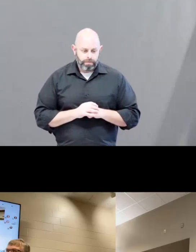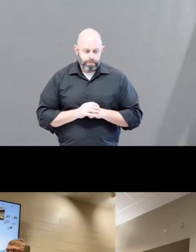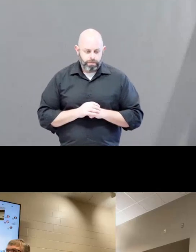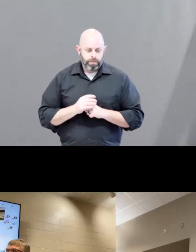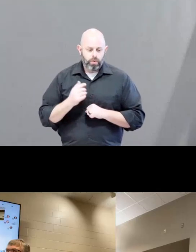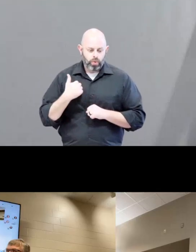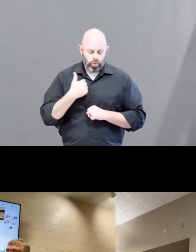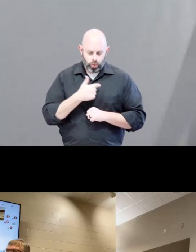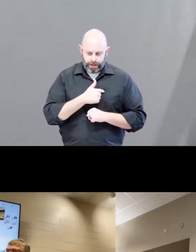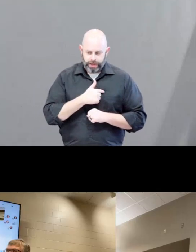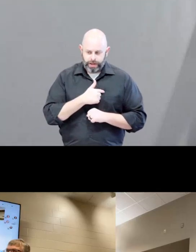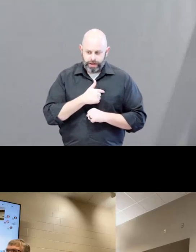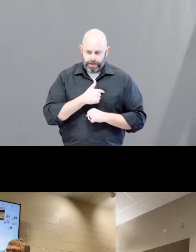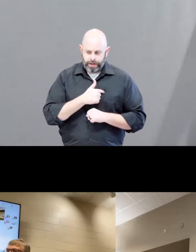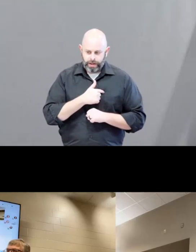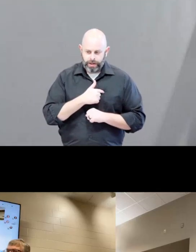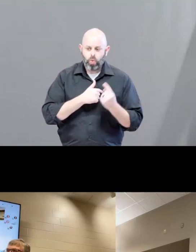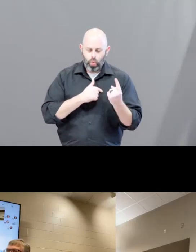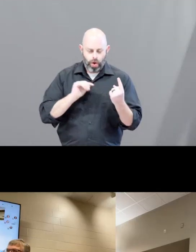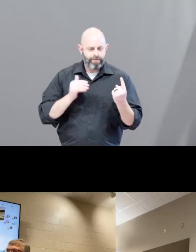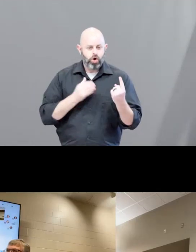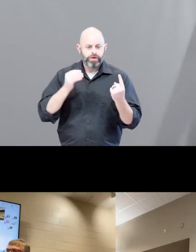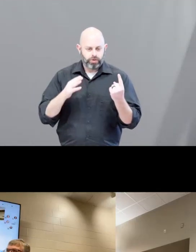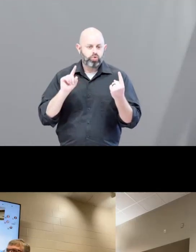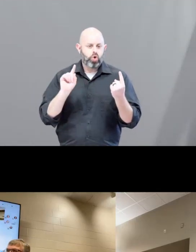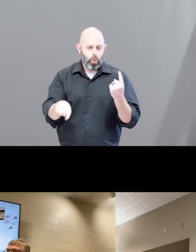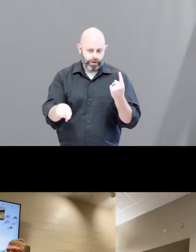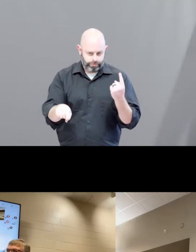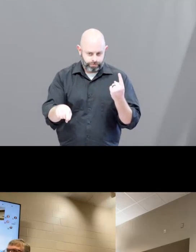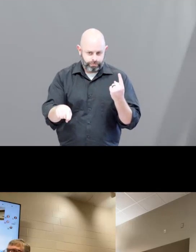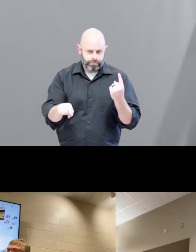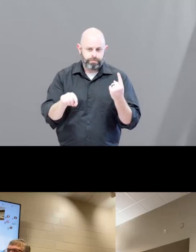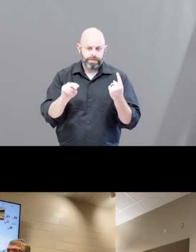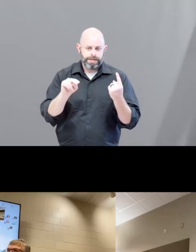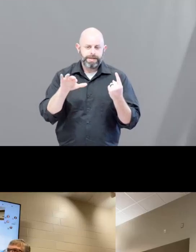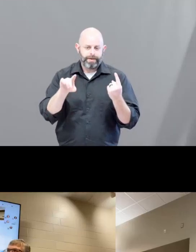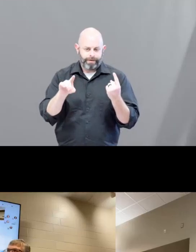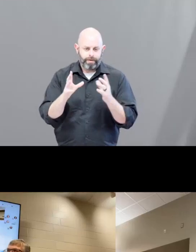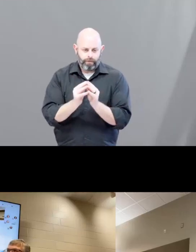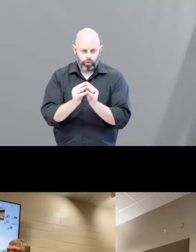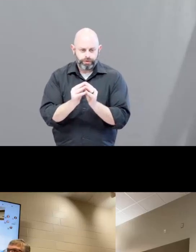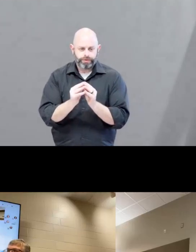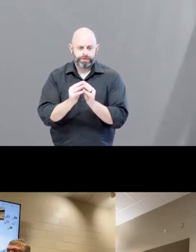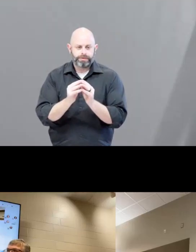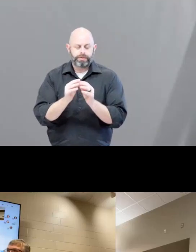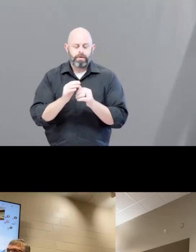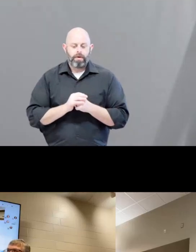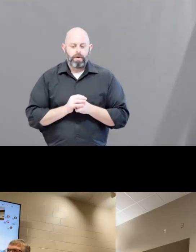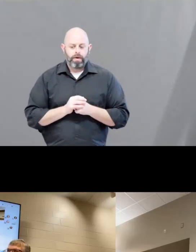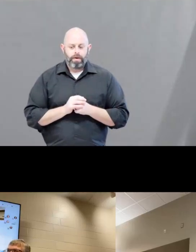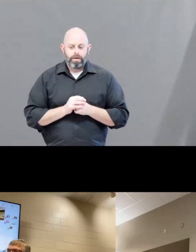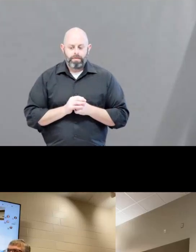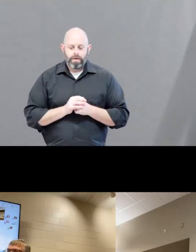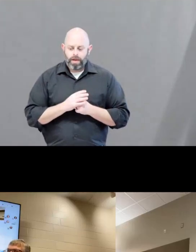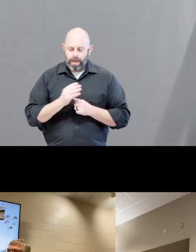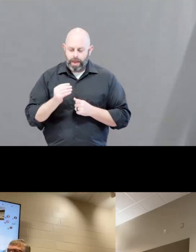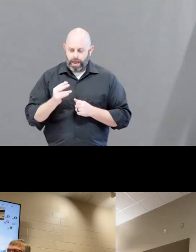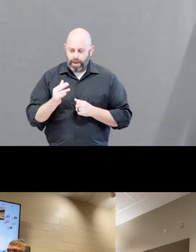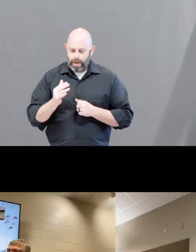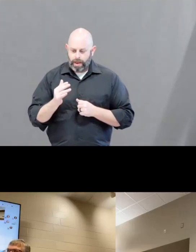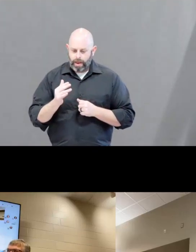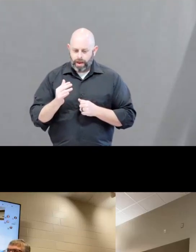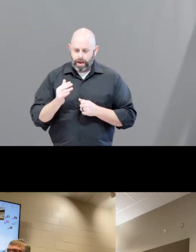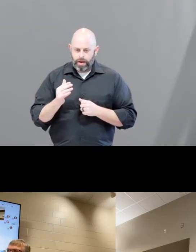actually, one teacher is going to actually go to the conference offerings, and then we've